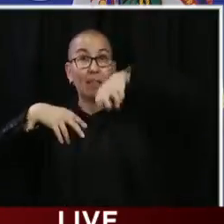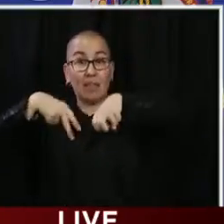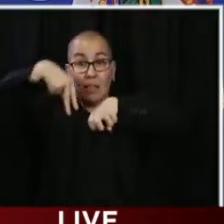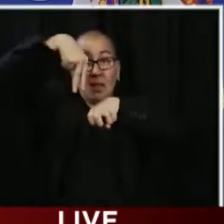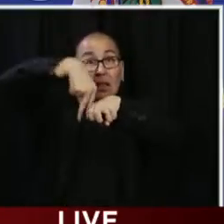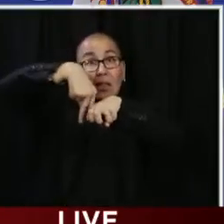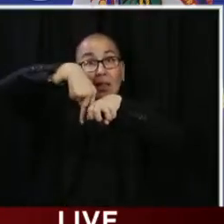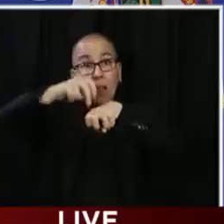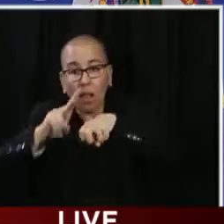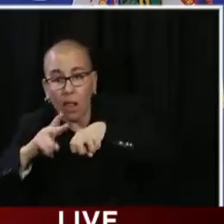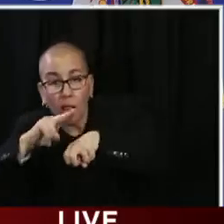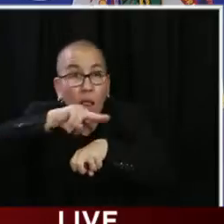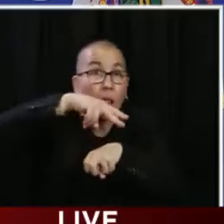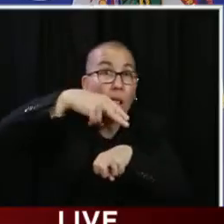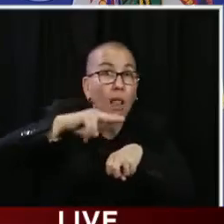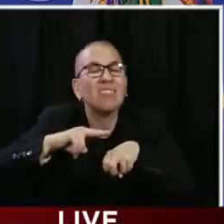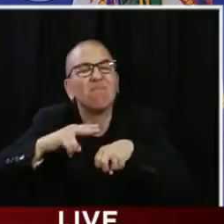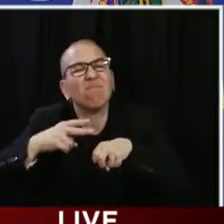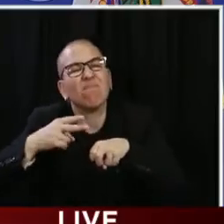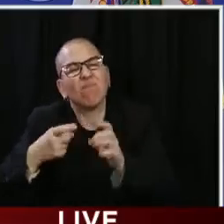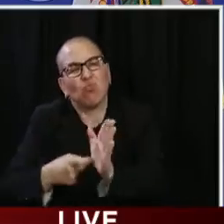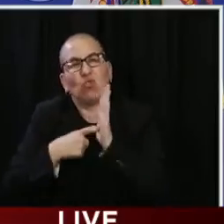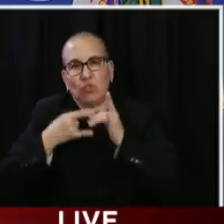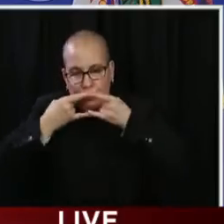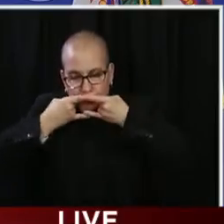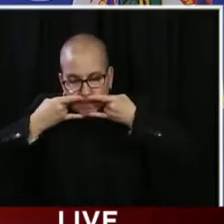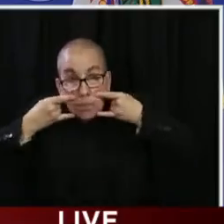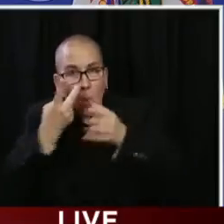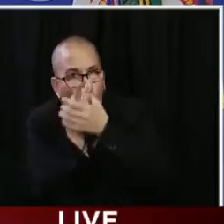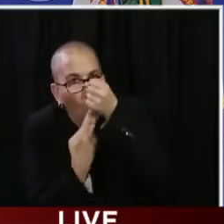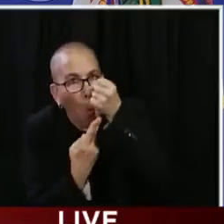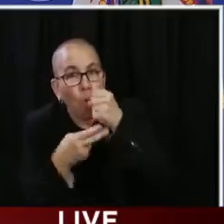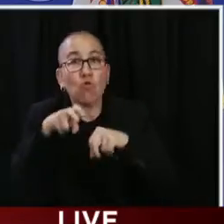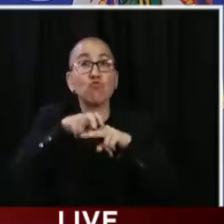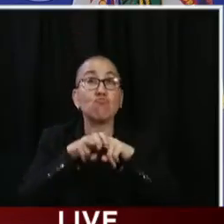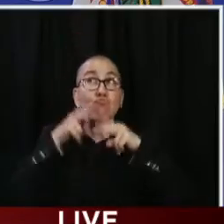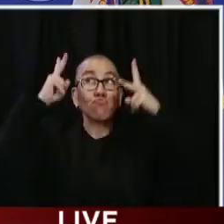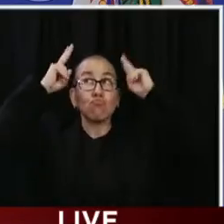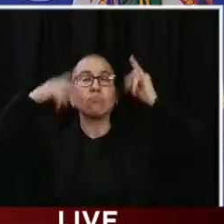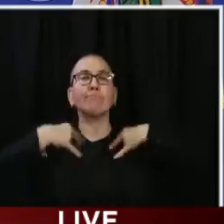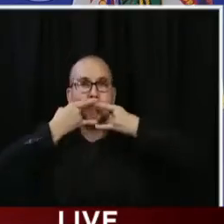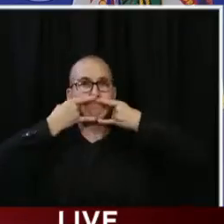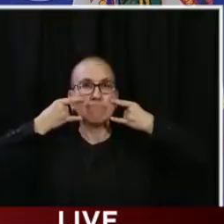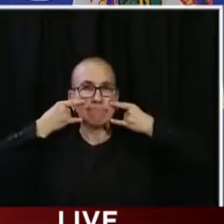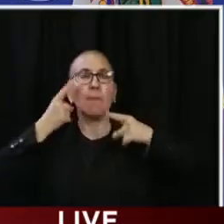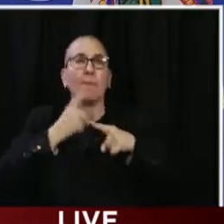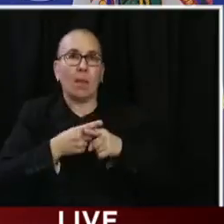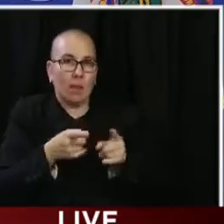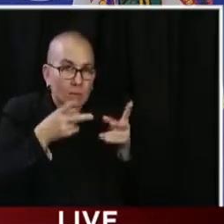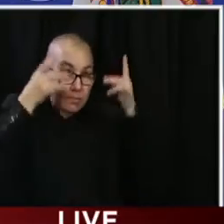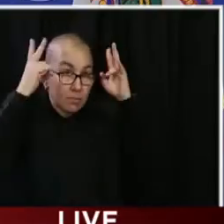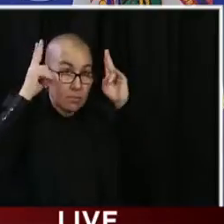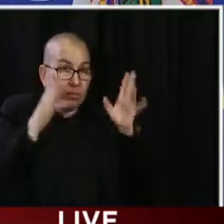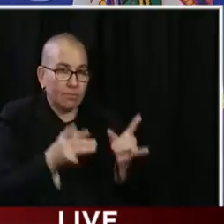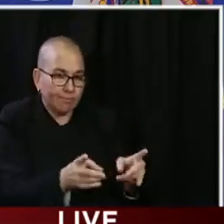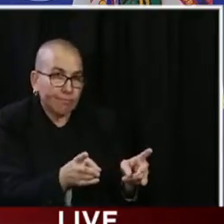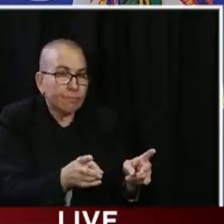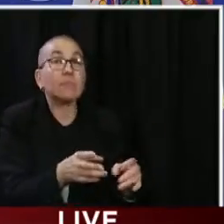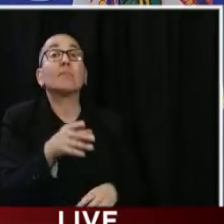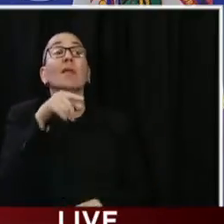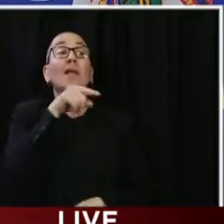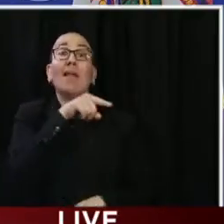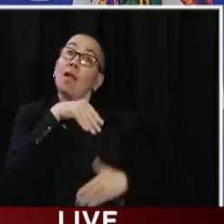clients in those settings. Appointment only, no walk-ins. So 25% capacity then for personal care services. And then campgrounds and charter boats,